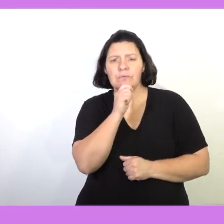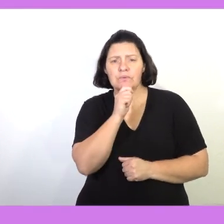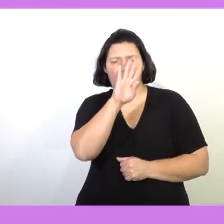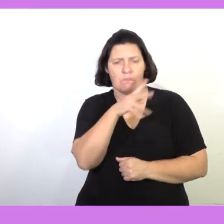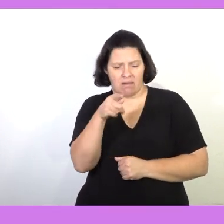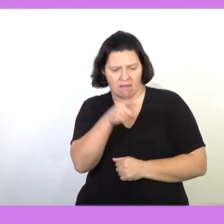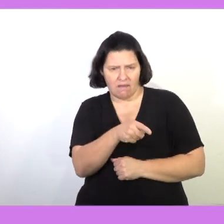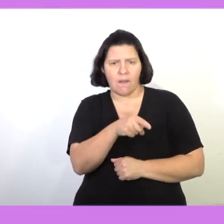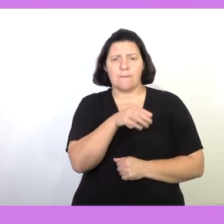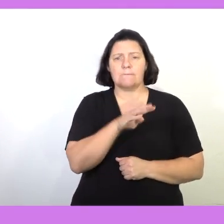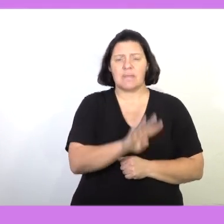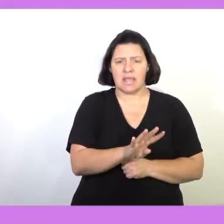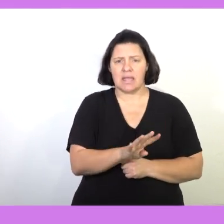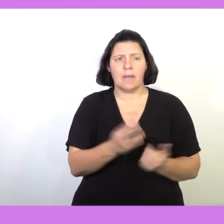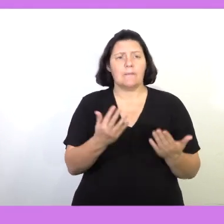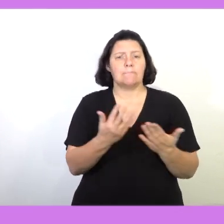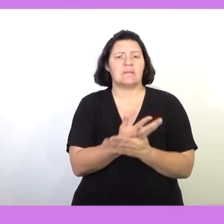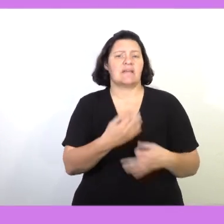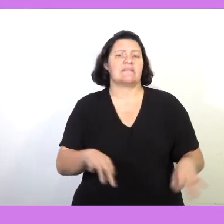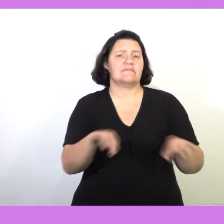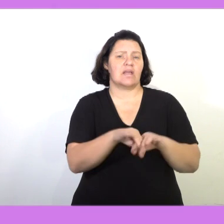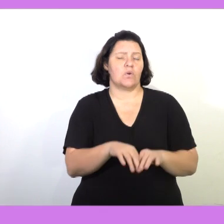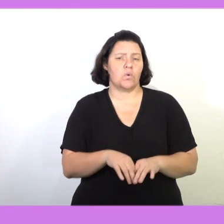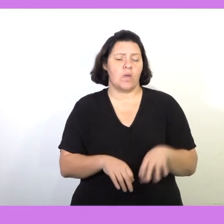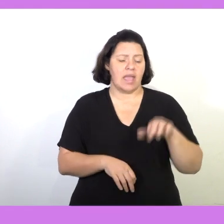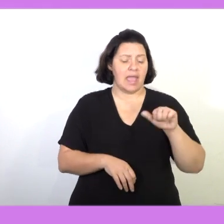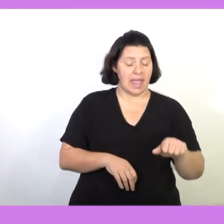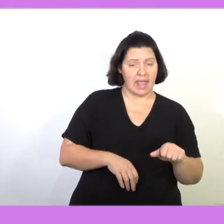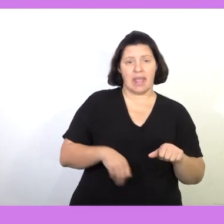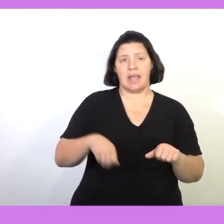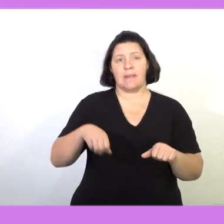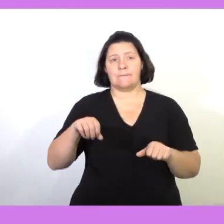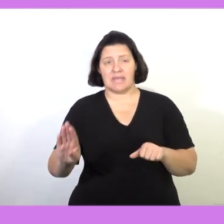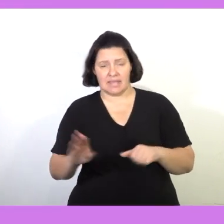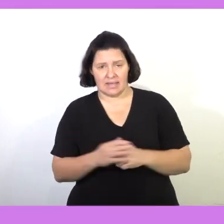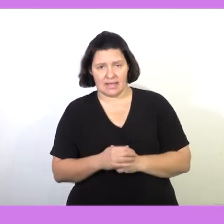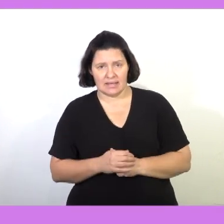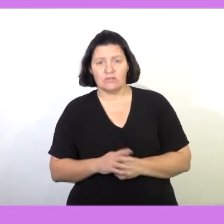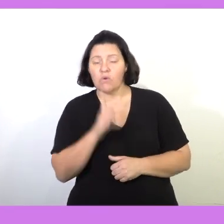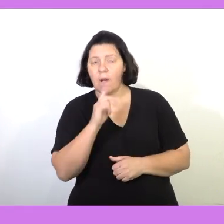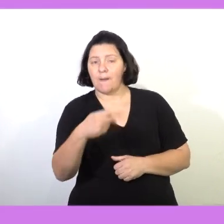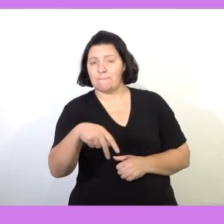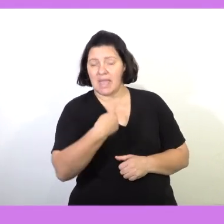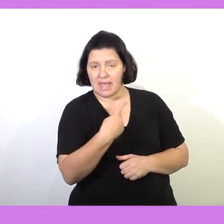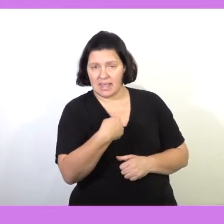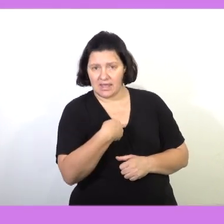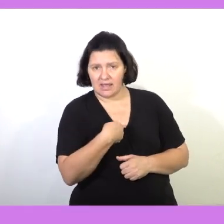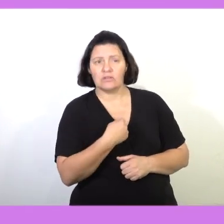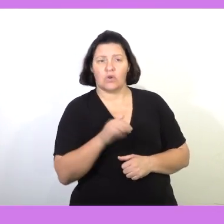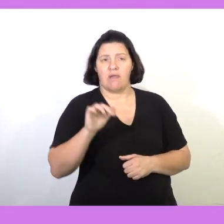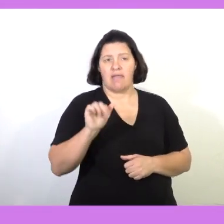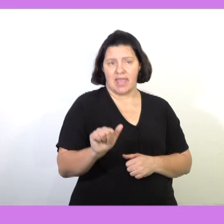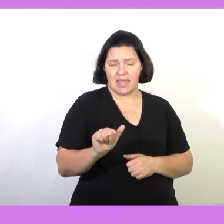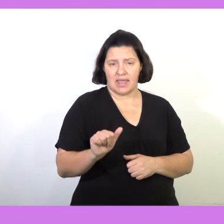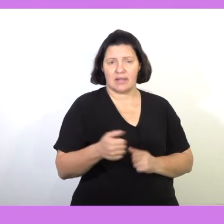Use the formula from B to calculate the missing value A and B. We said it is payment. In this case, our